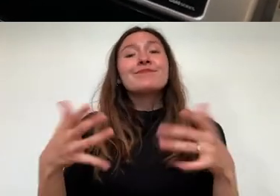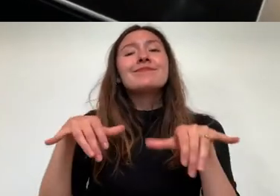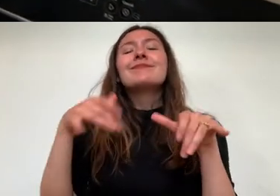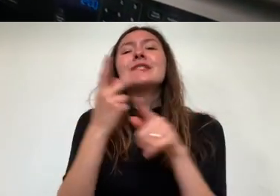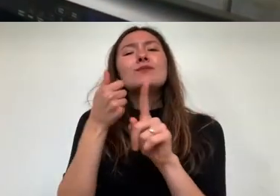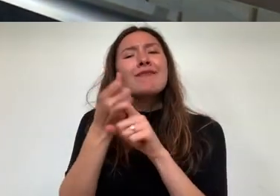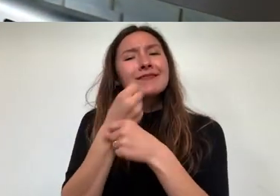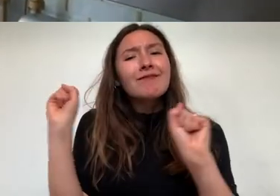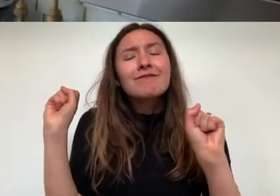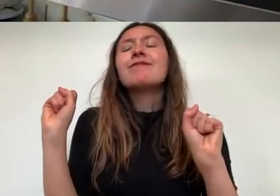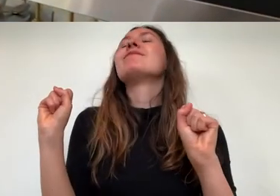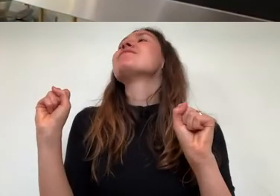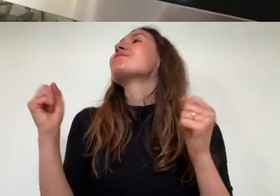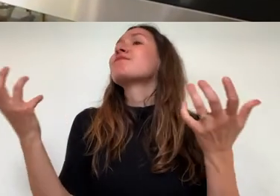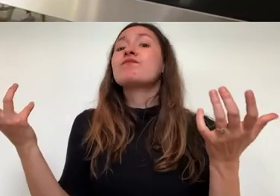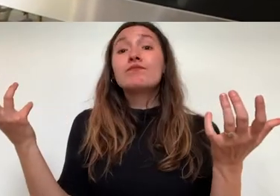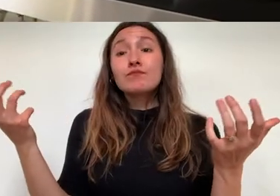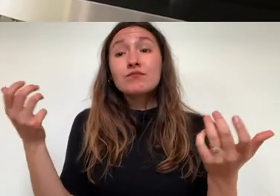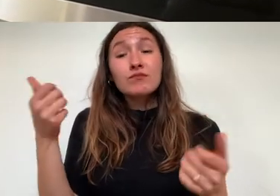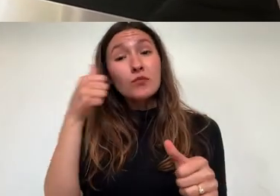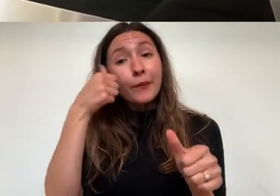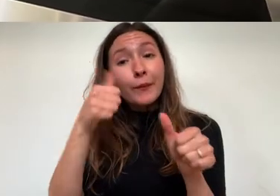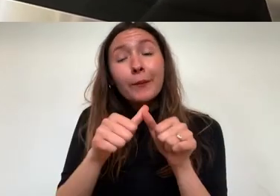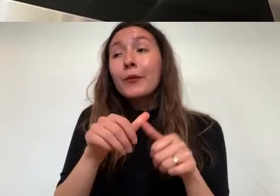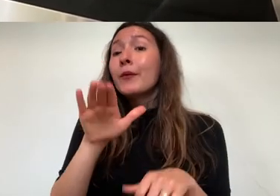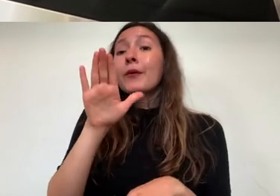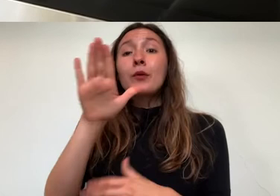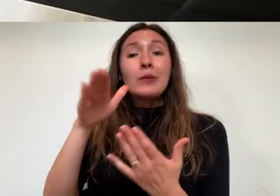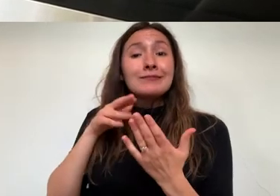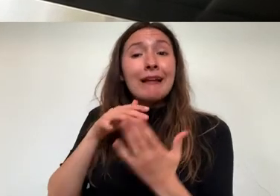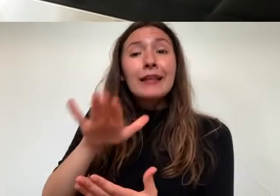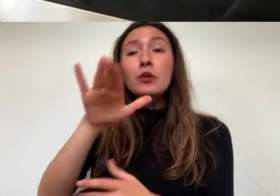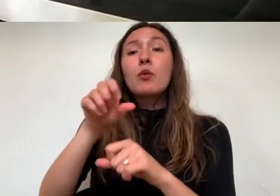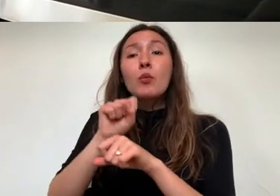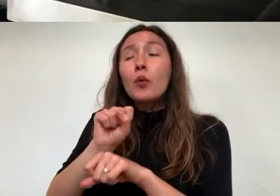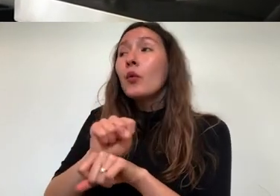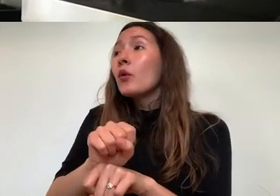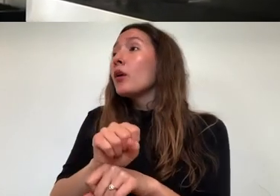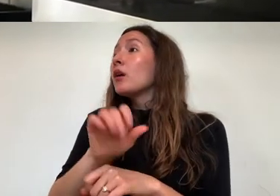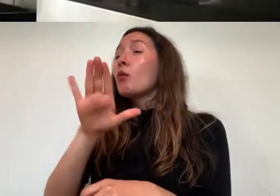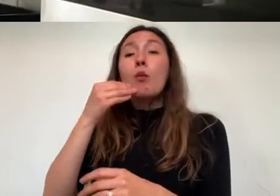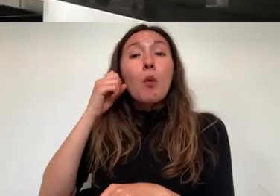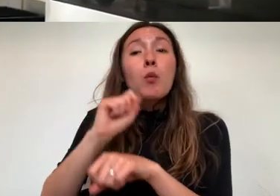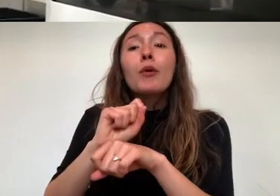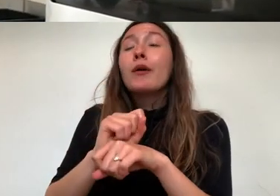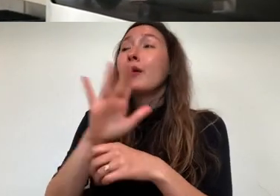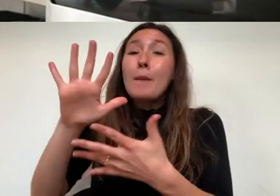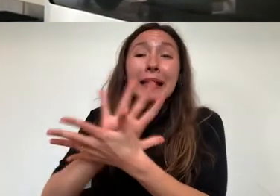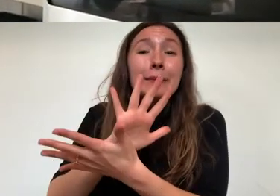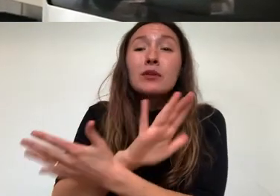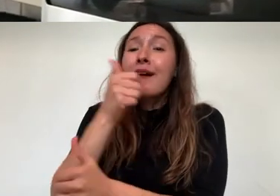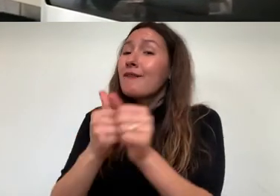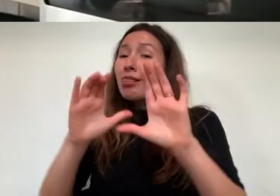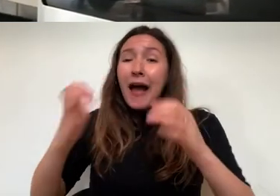Stay safe out there. And make sure that in everything you are doing, in every single day, in every single class, in all of your